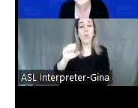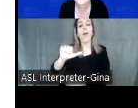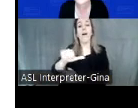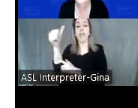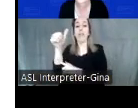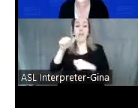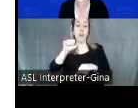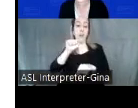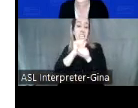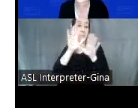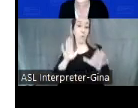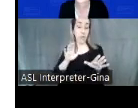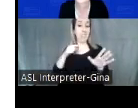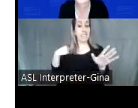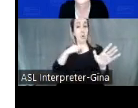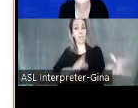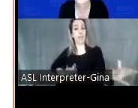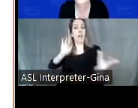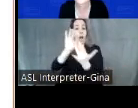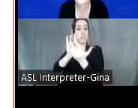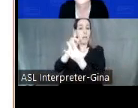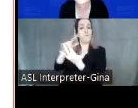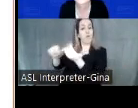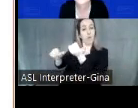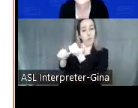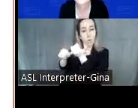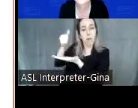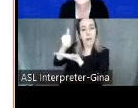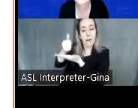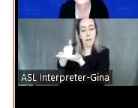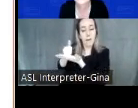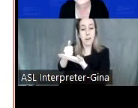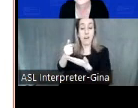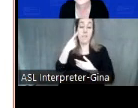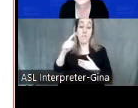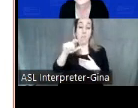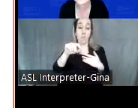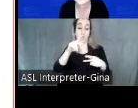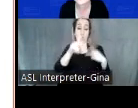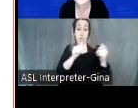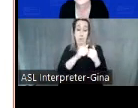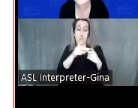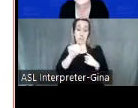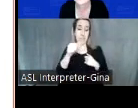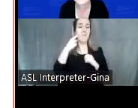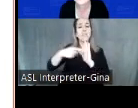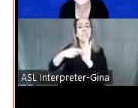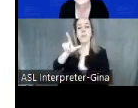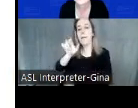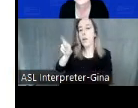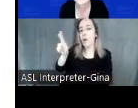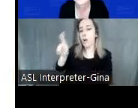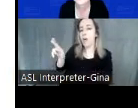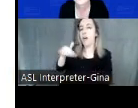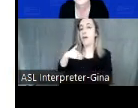reached to give assistance to someone with disabilities. Like, for example, with the Long Island Railroad, they have their own system where you